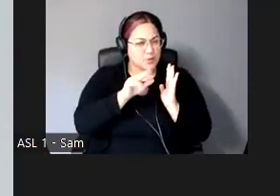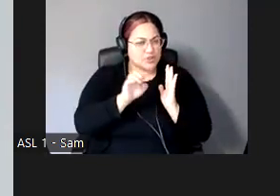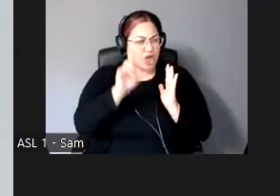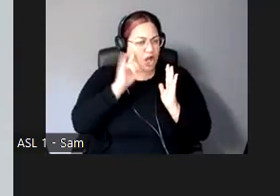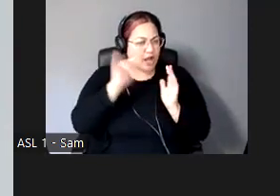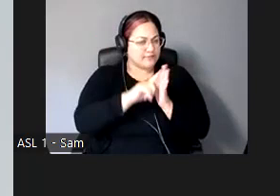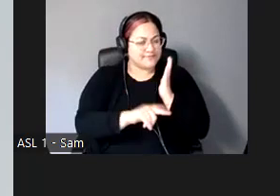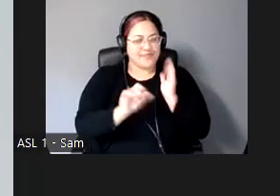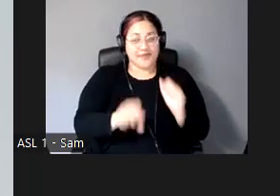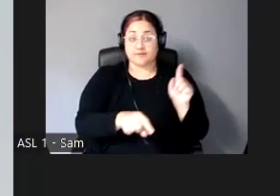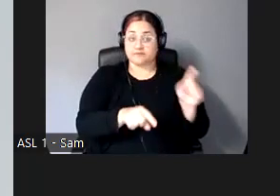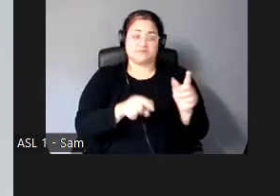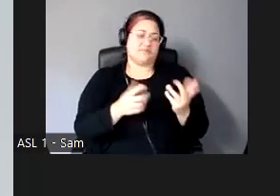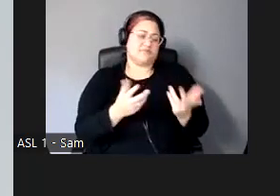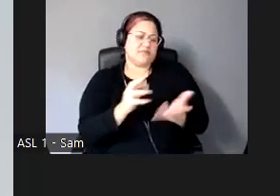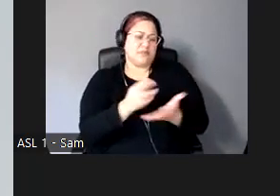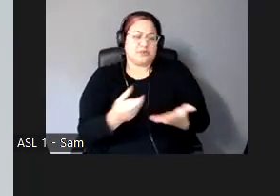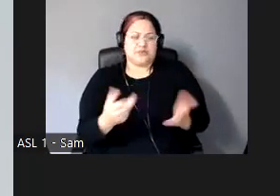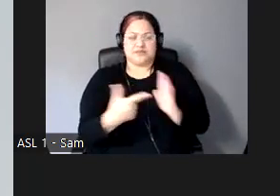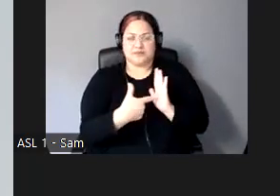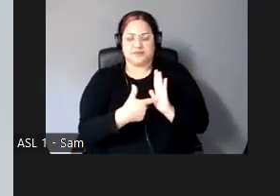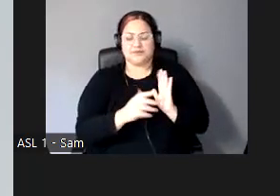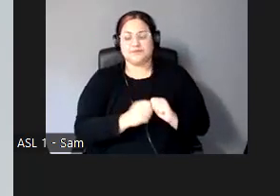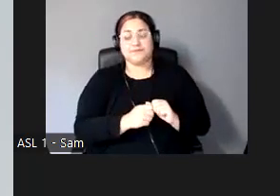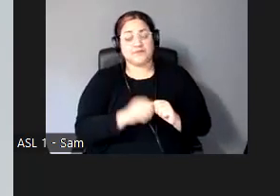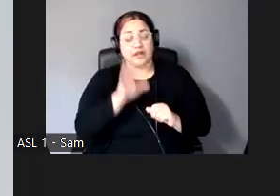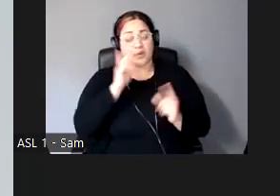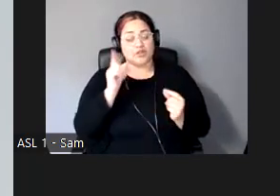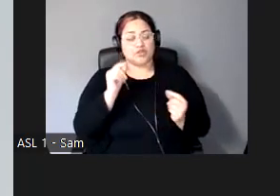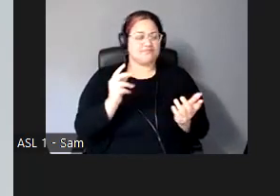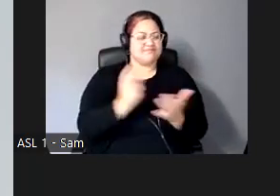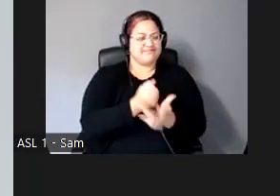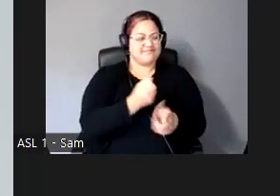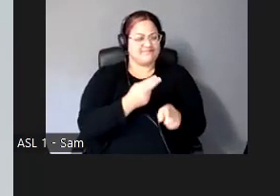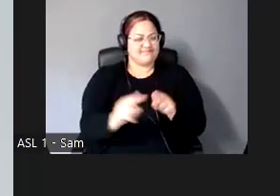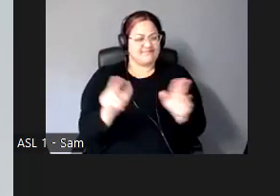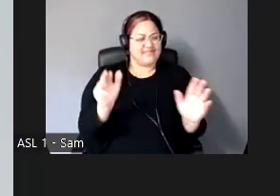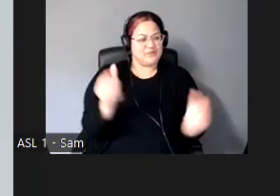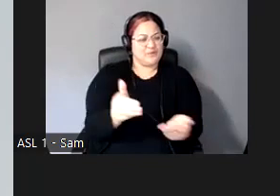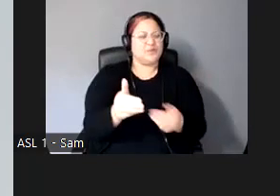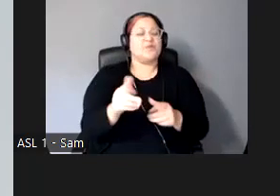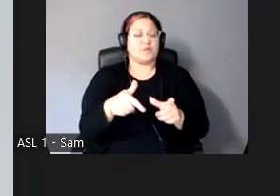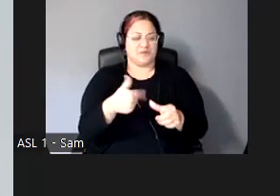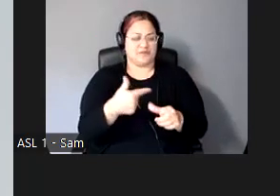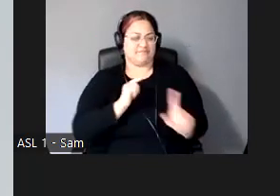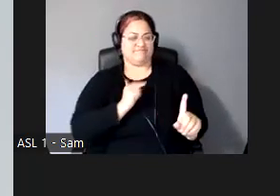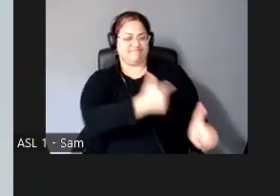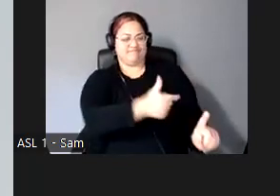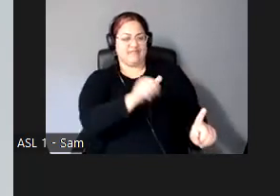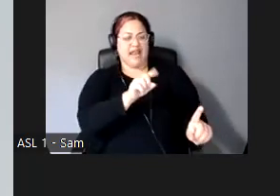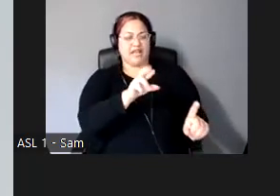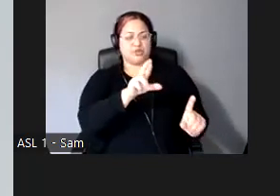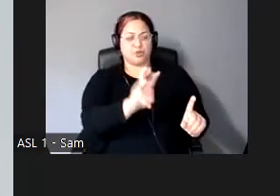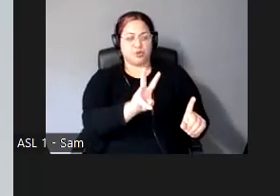So I wanted to give just a quick introduction before I turn it over to our speaker. So when we're talking about elder abuse